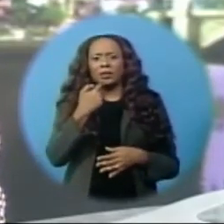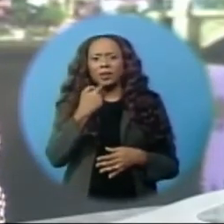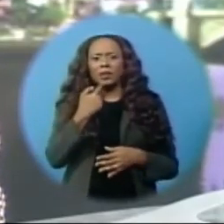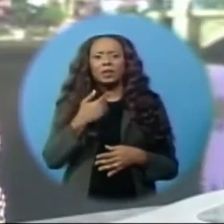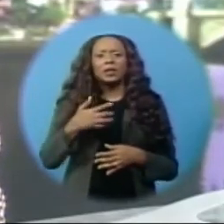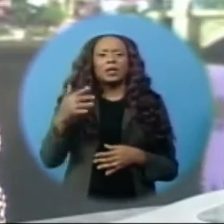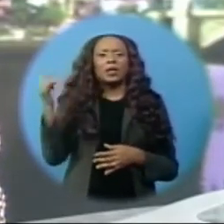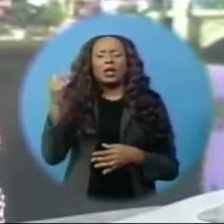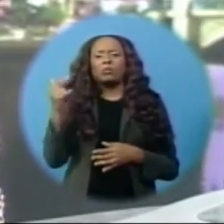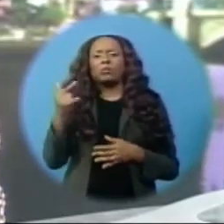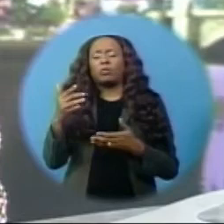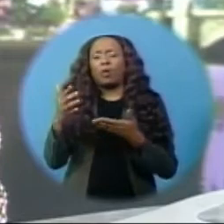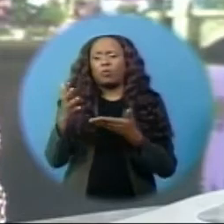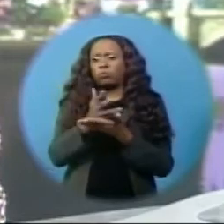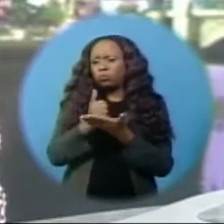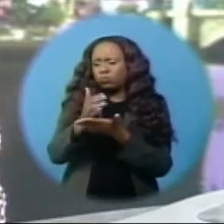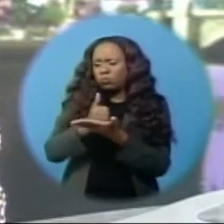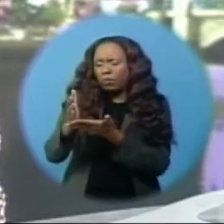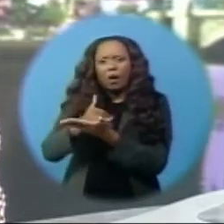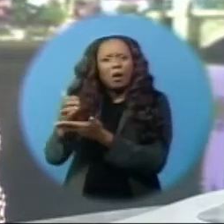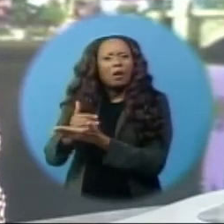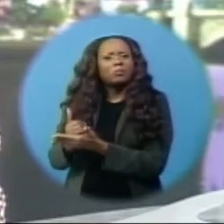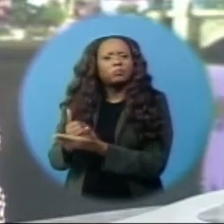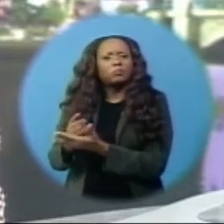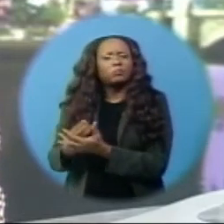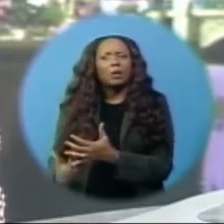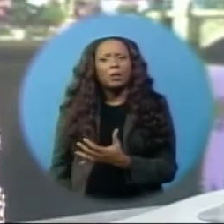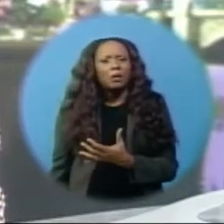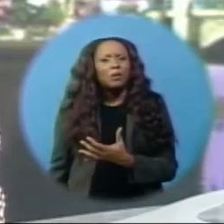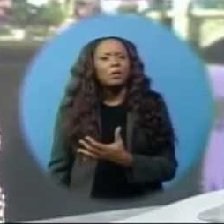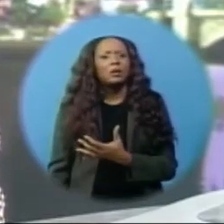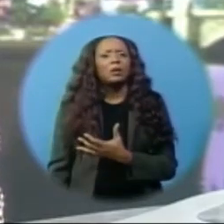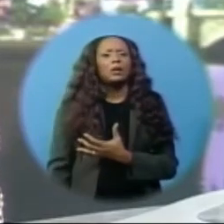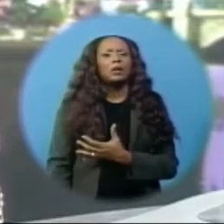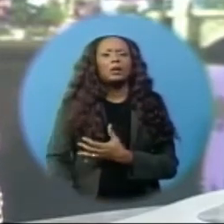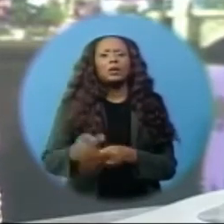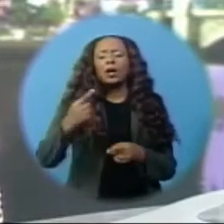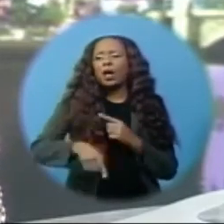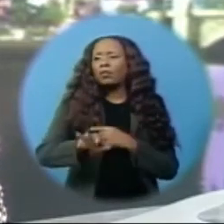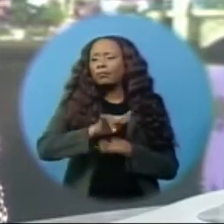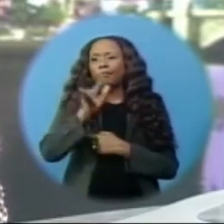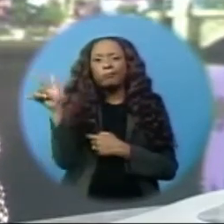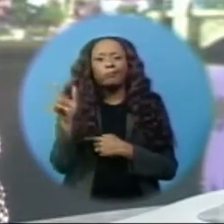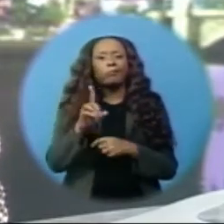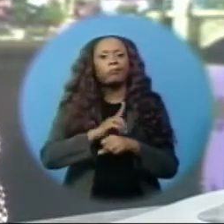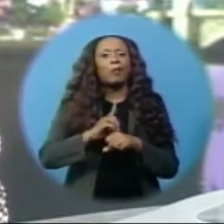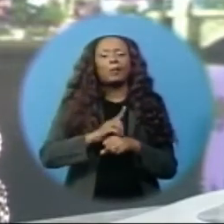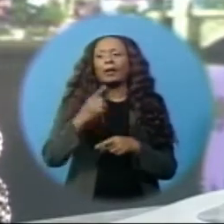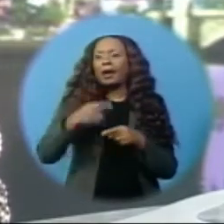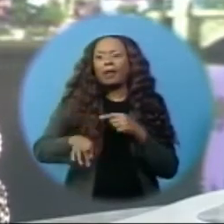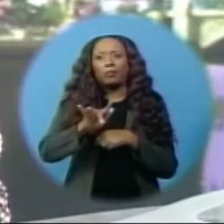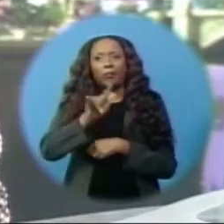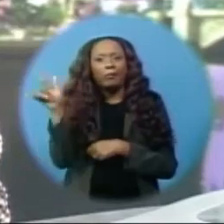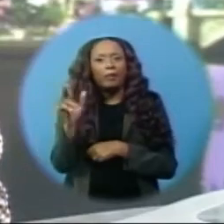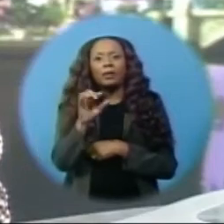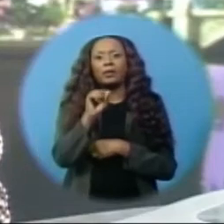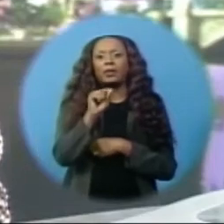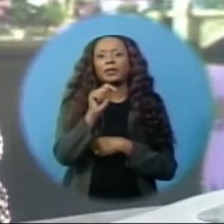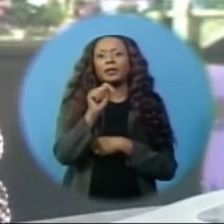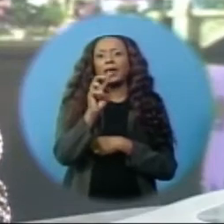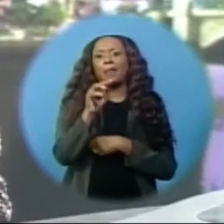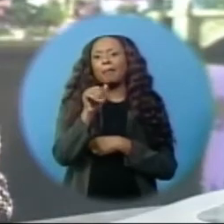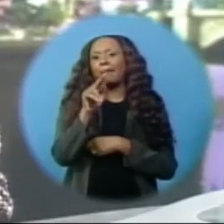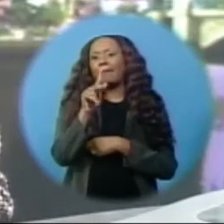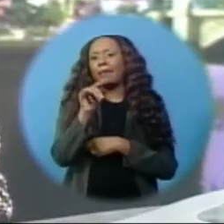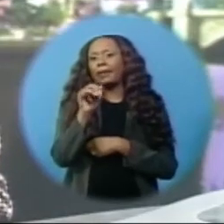Liat's shareholder governments, says the airline lost a lot of revenue because it could not fly into Dominica, St. Martin,